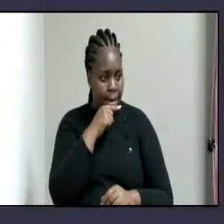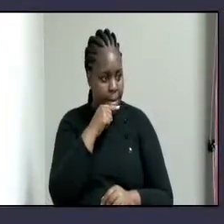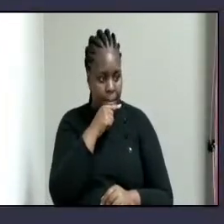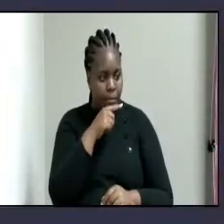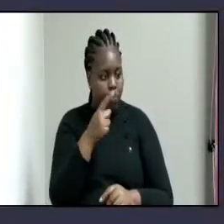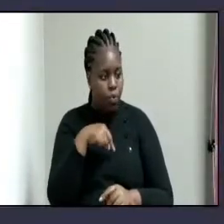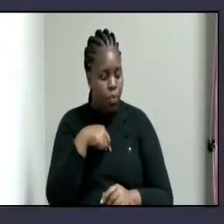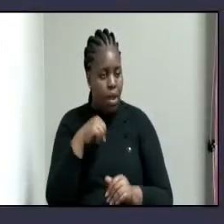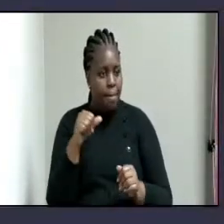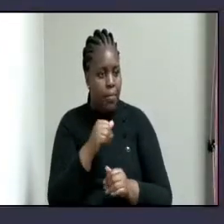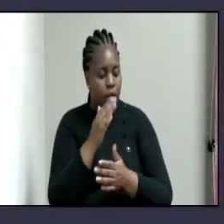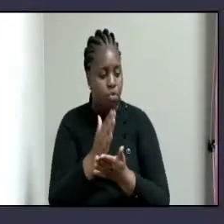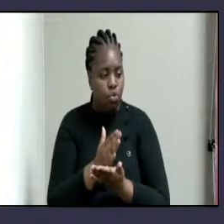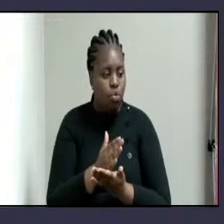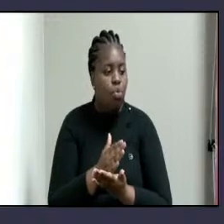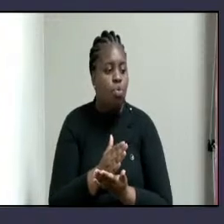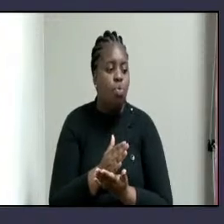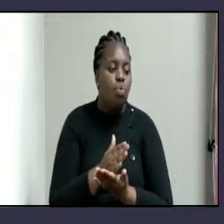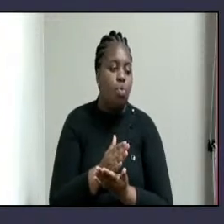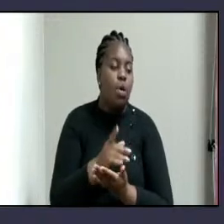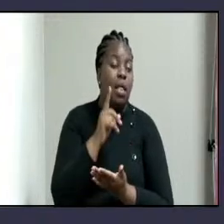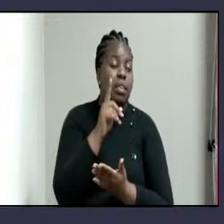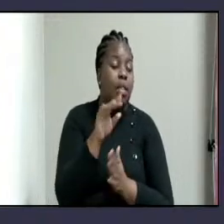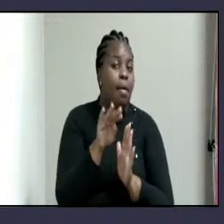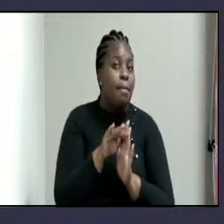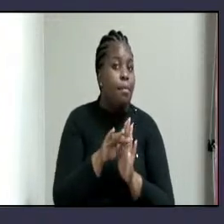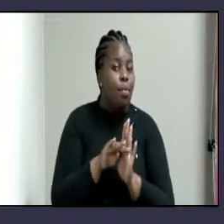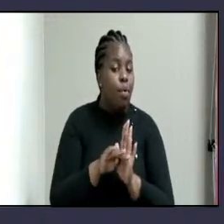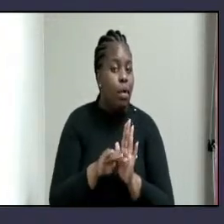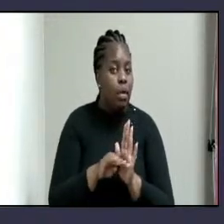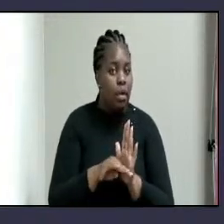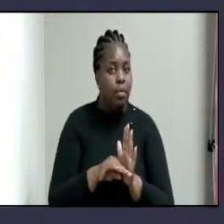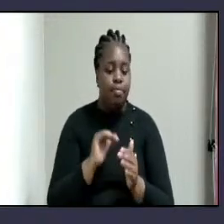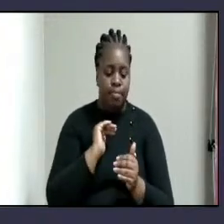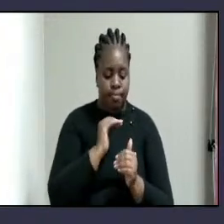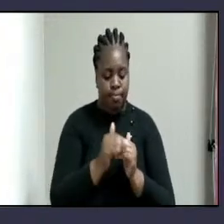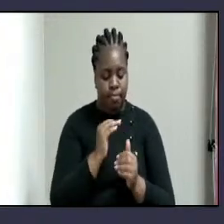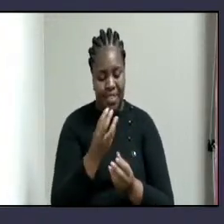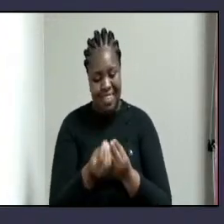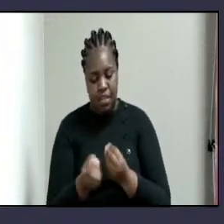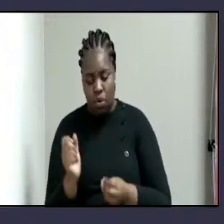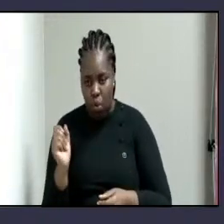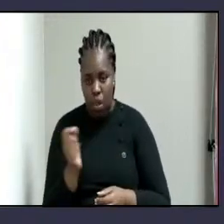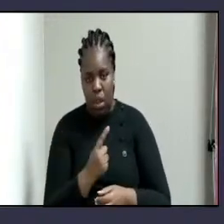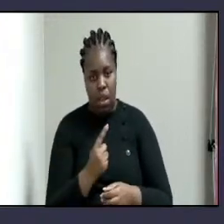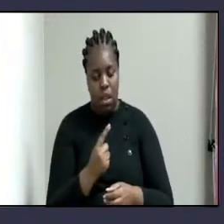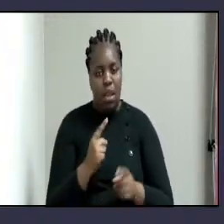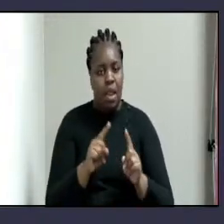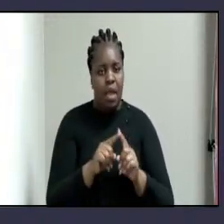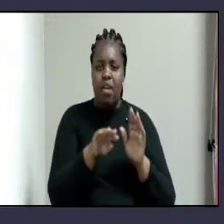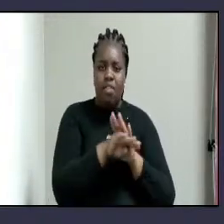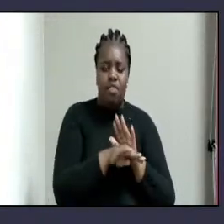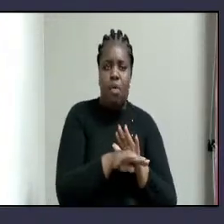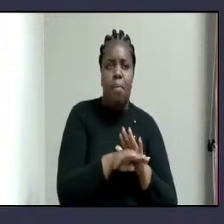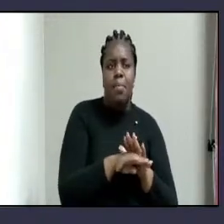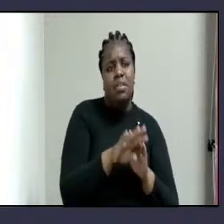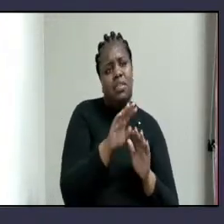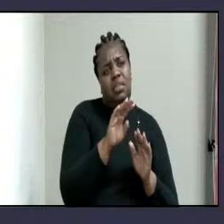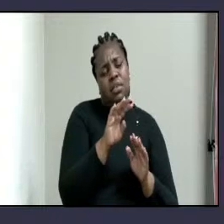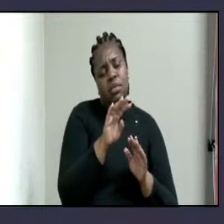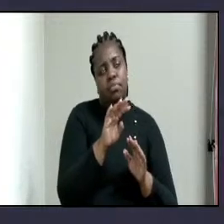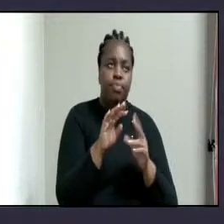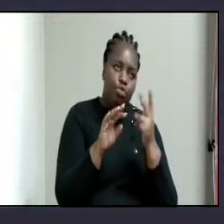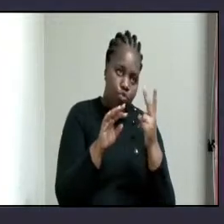that perhaps program, covers all children, and it goes to one of the 4 basic principles. In fact, 2 of